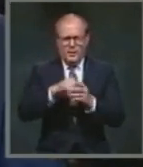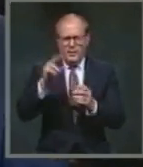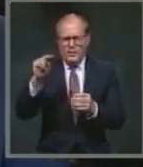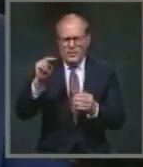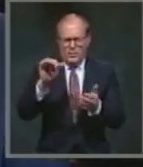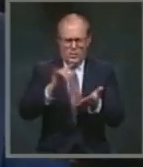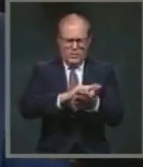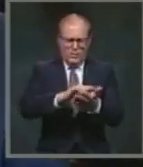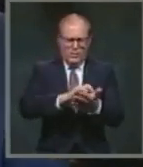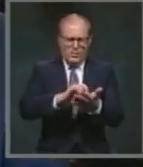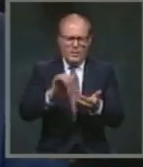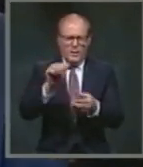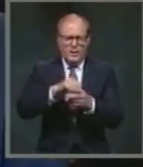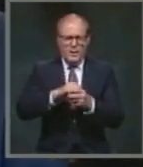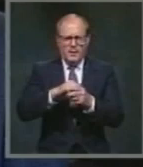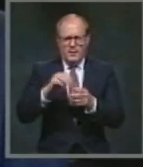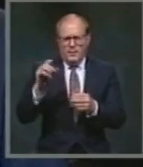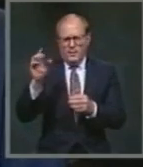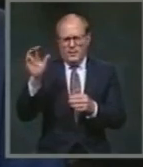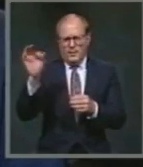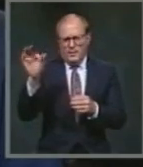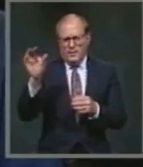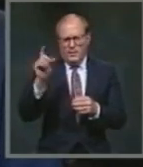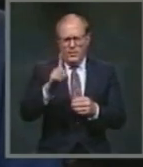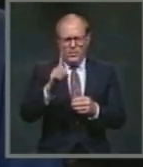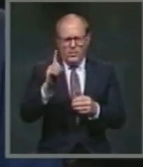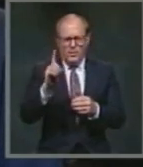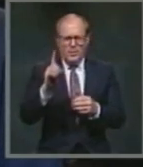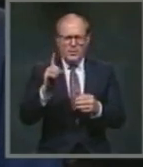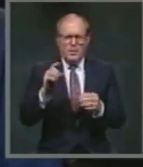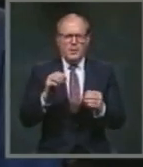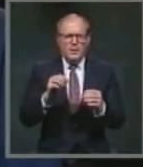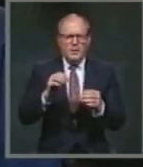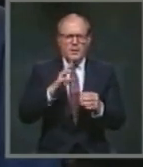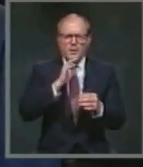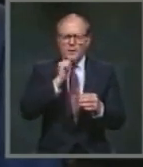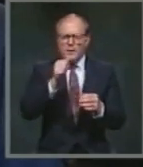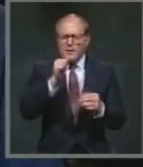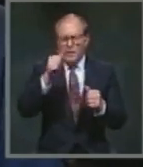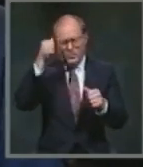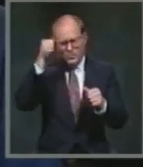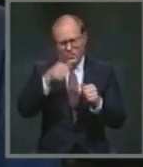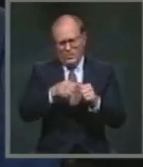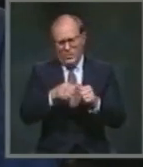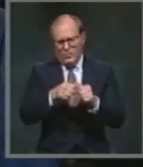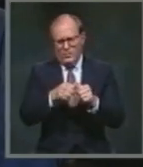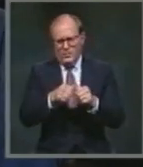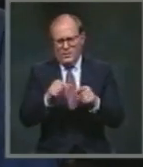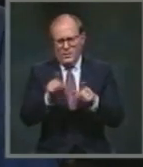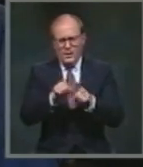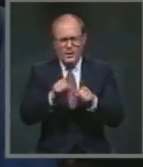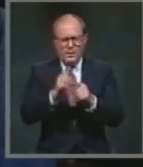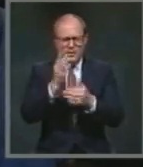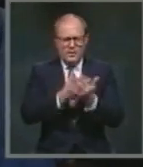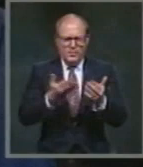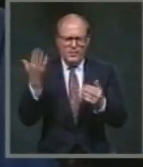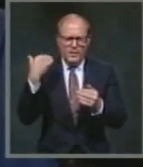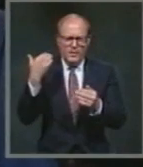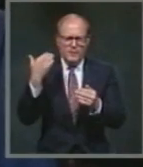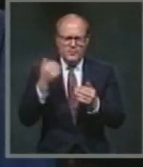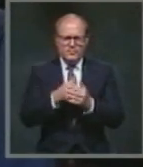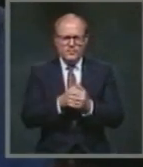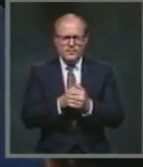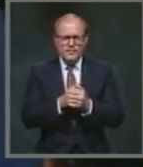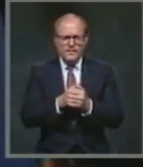in 1901, is not as remembered now as even some of the others that are much newer. And that's the